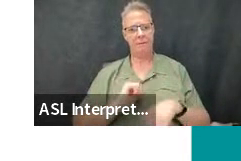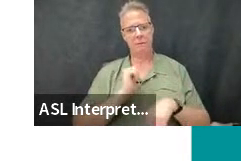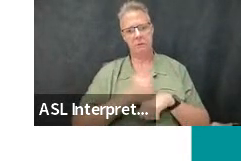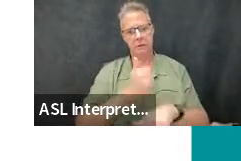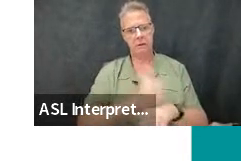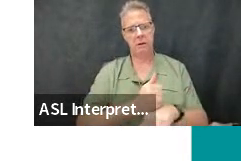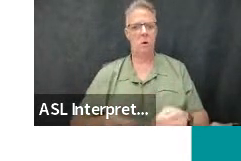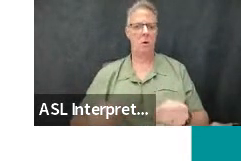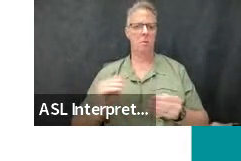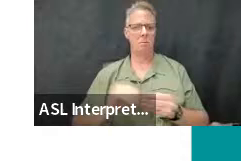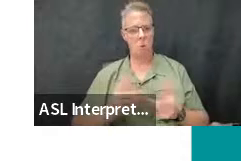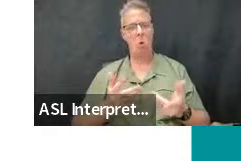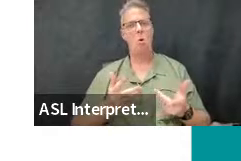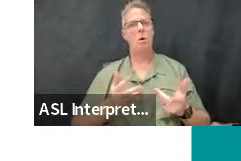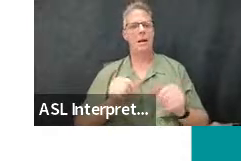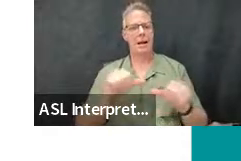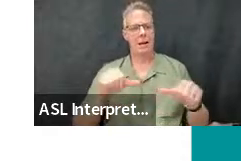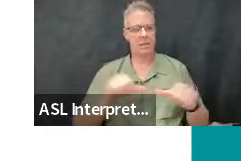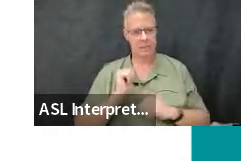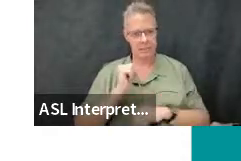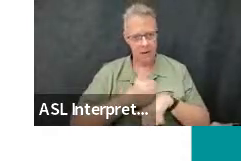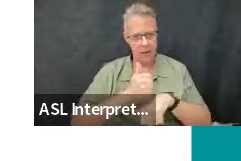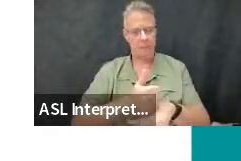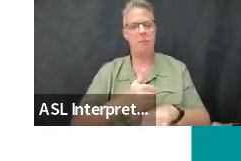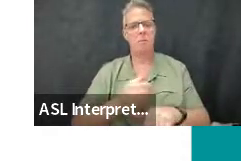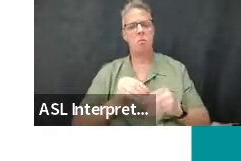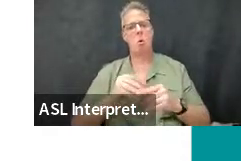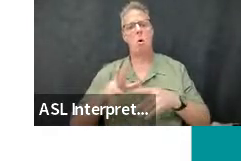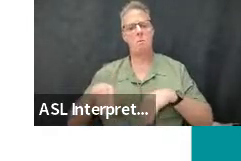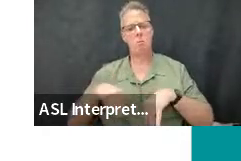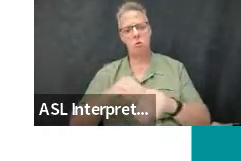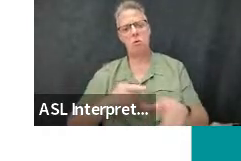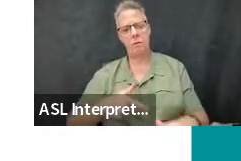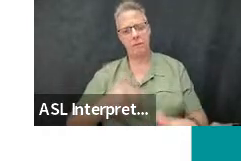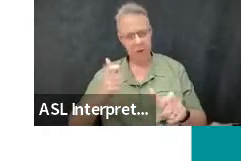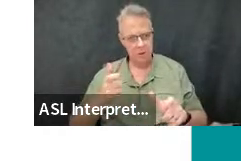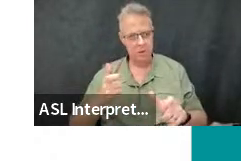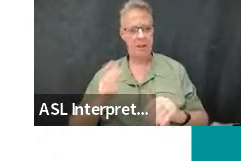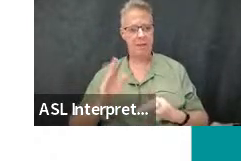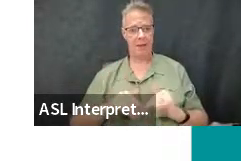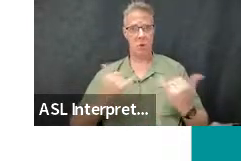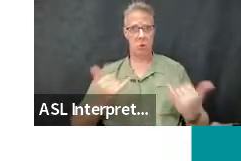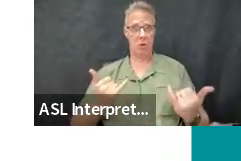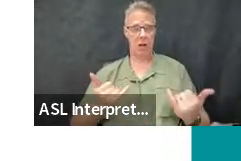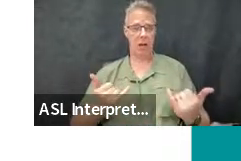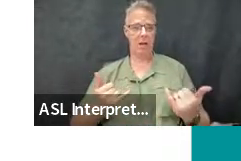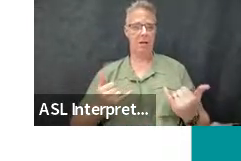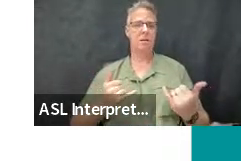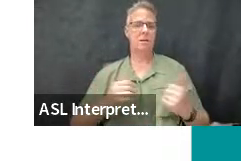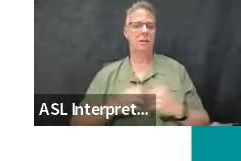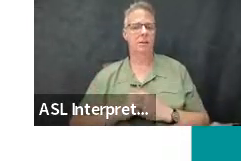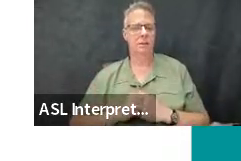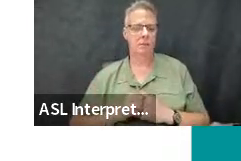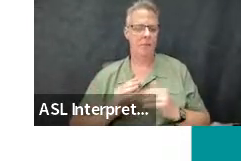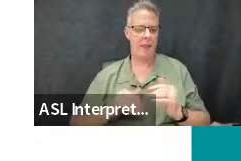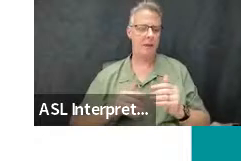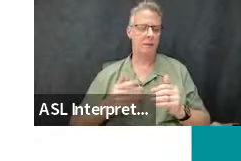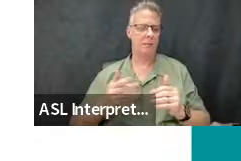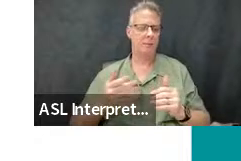able to move from one place to another more quickly than they can today and in the no-build situation.